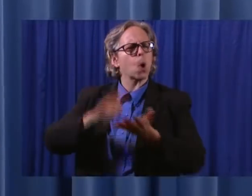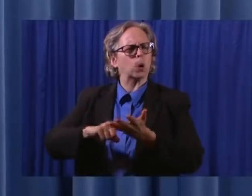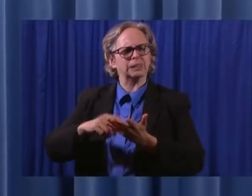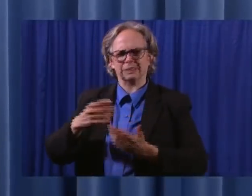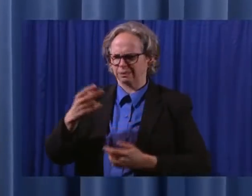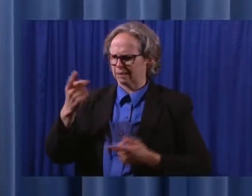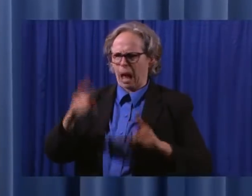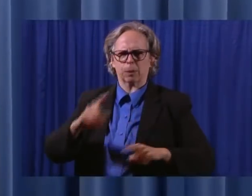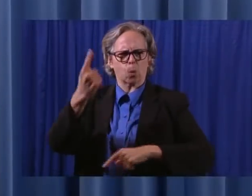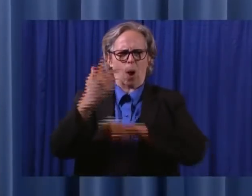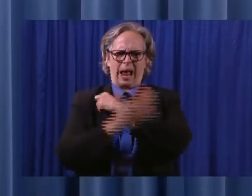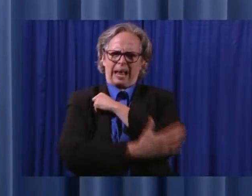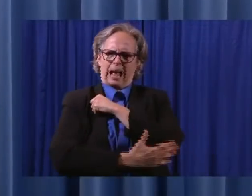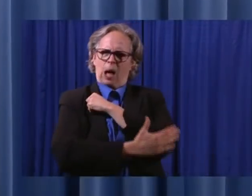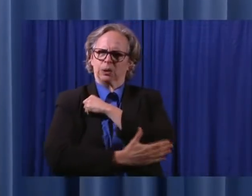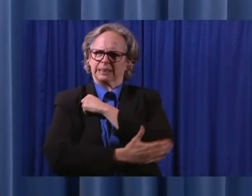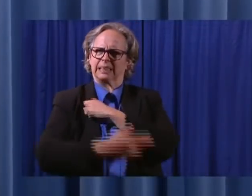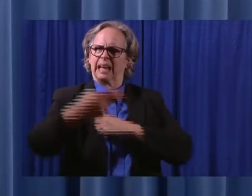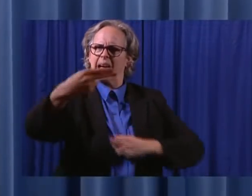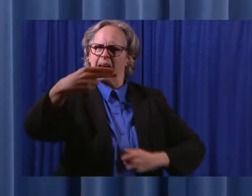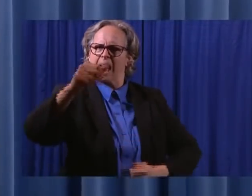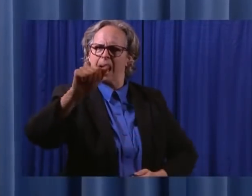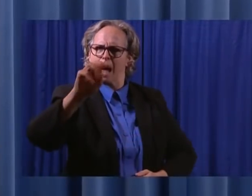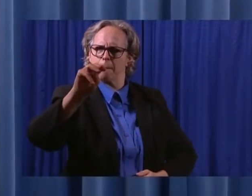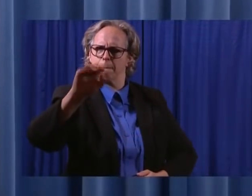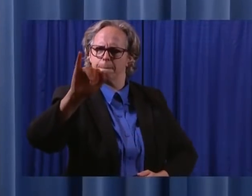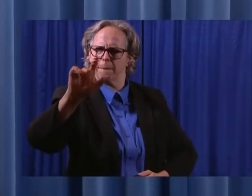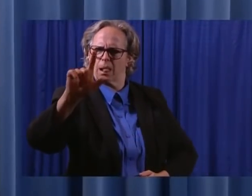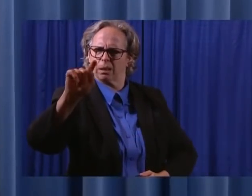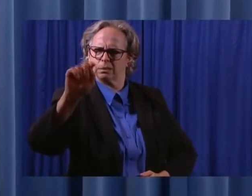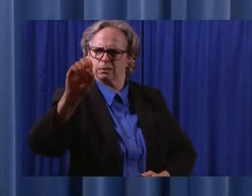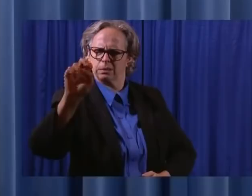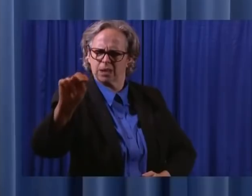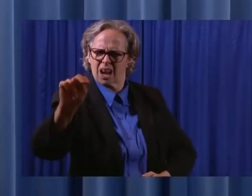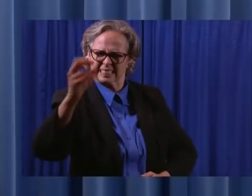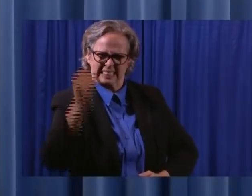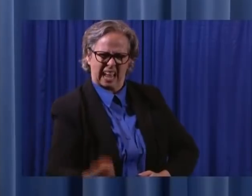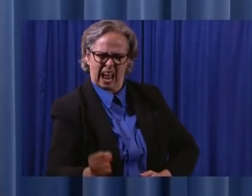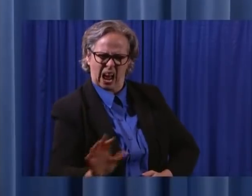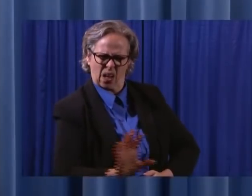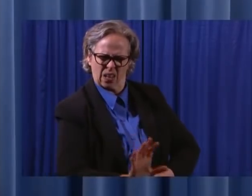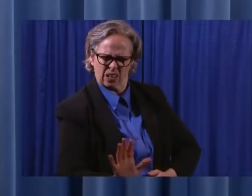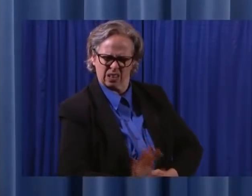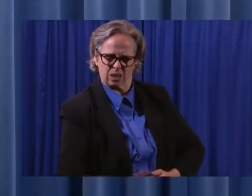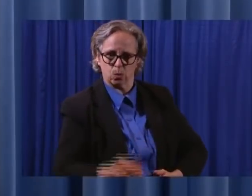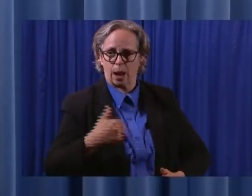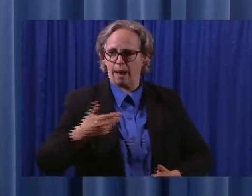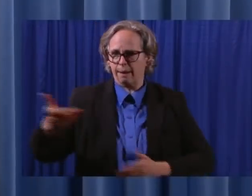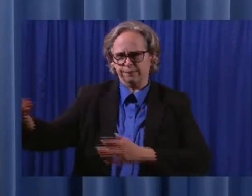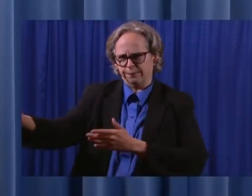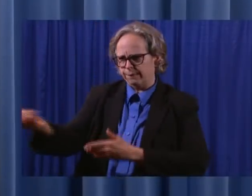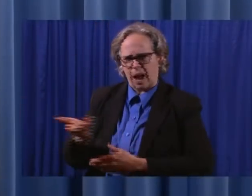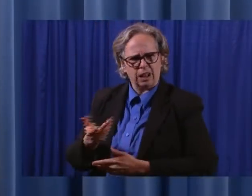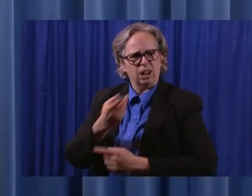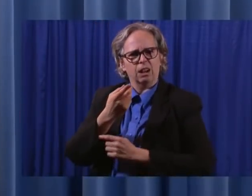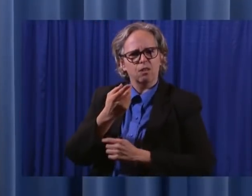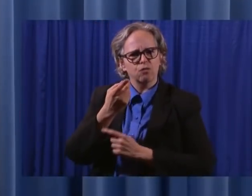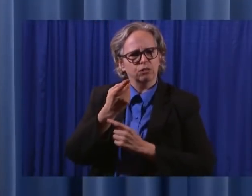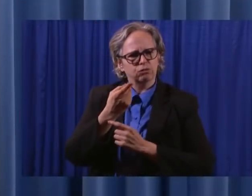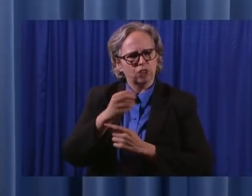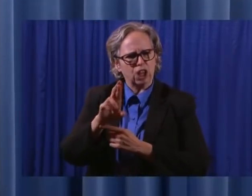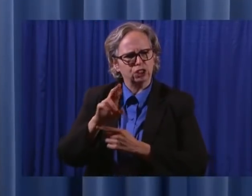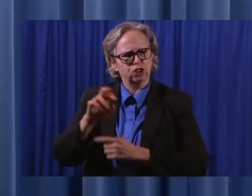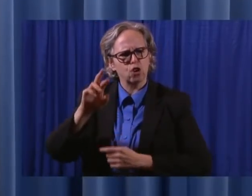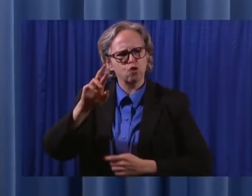today on Hamilton County because our guest is Dr. Rick Lofgren from UC Health, and he's